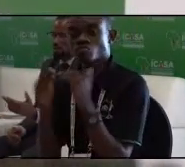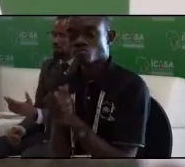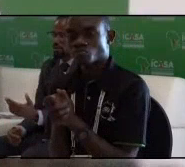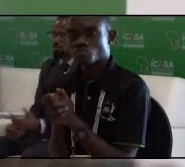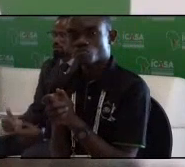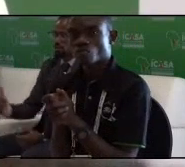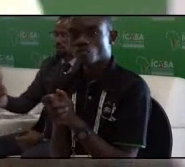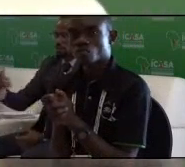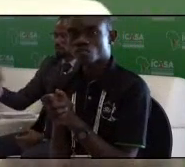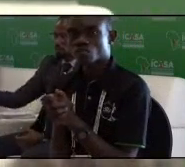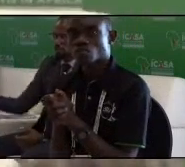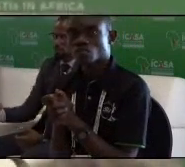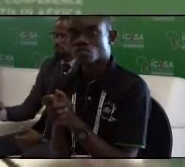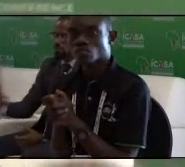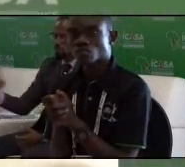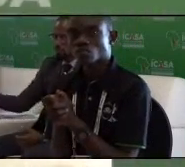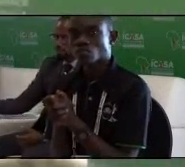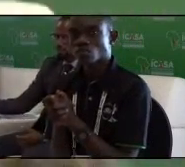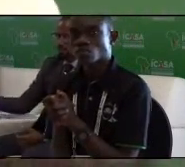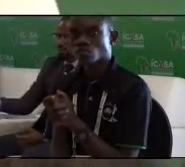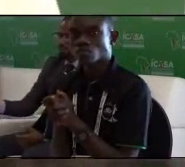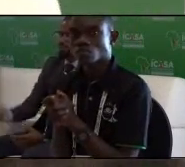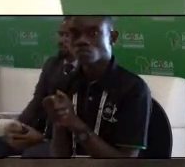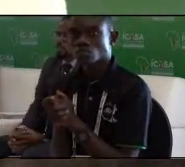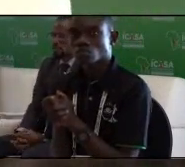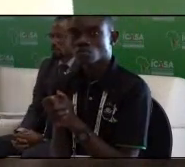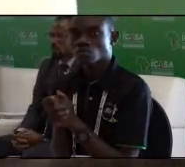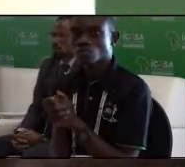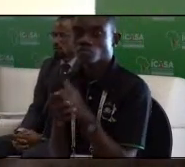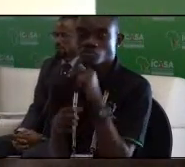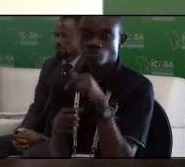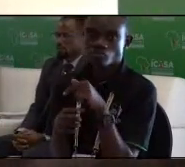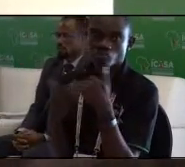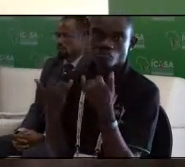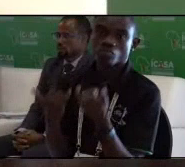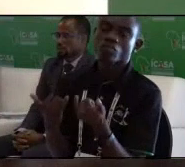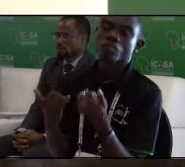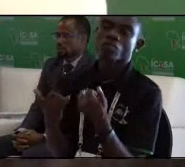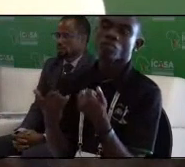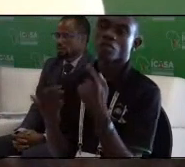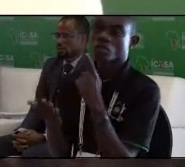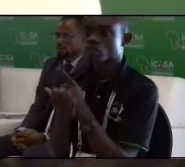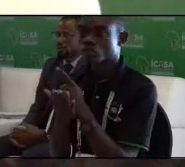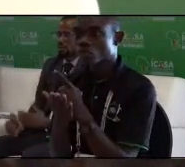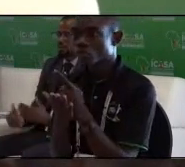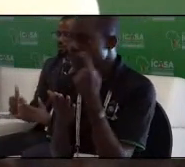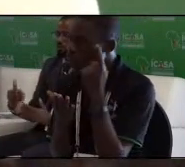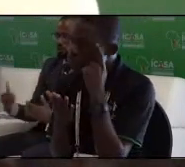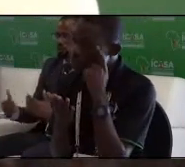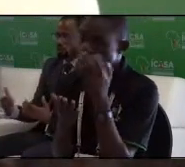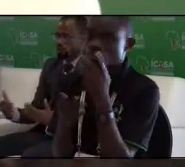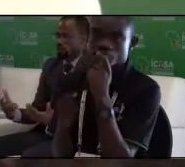and give to the clients that is either purchasing or is being provided with these test kits. Now, what we did was we realized